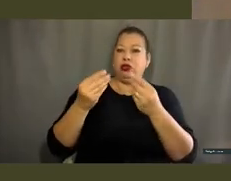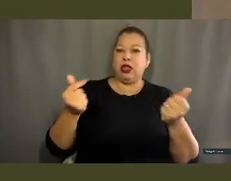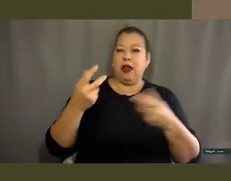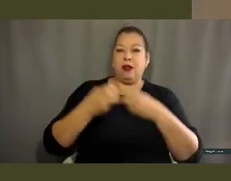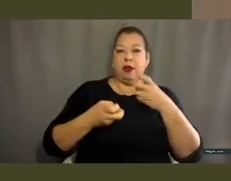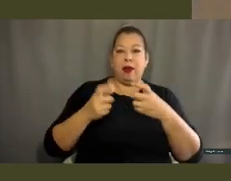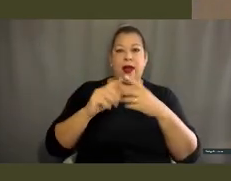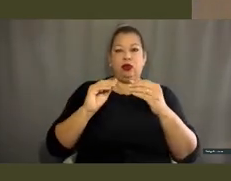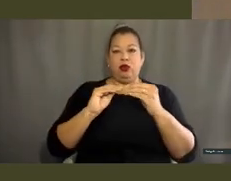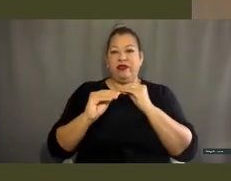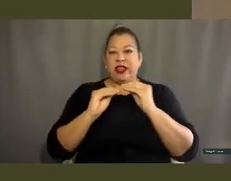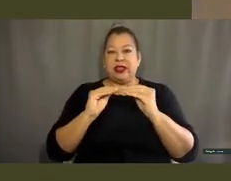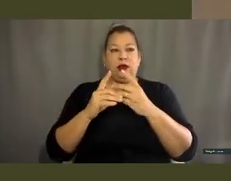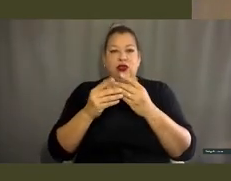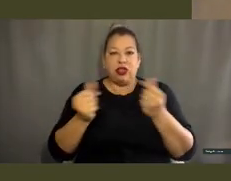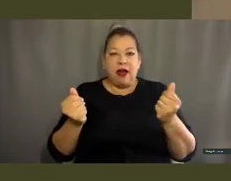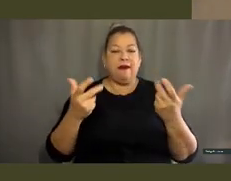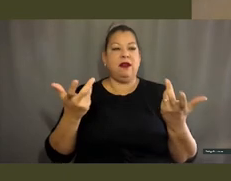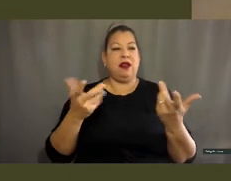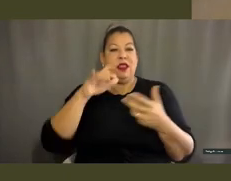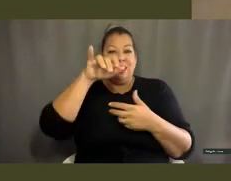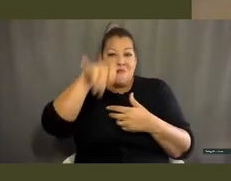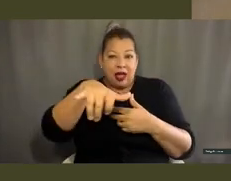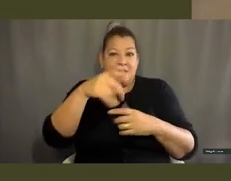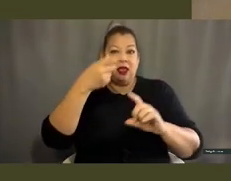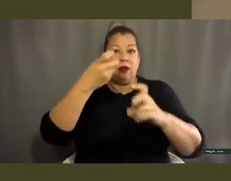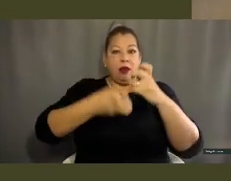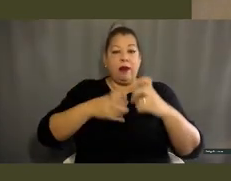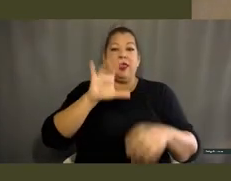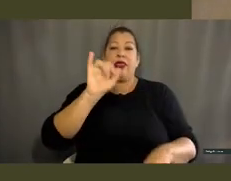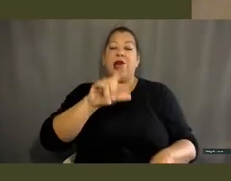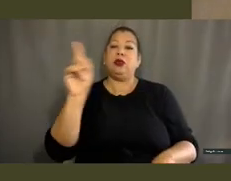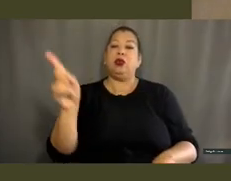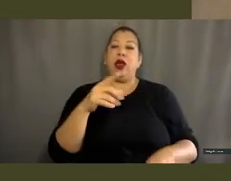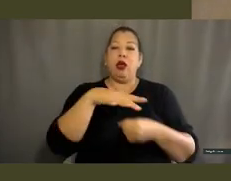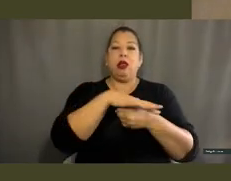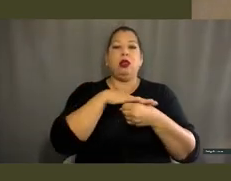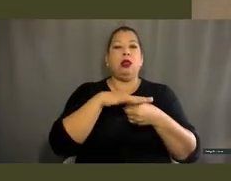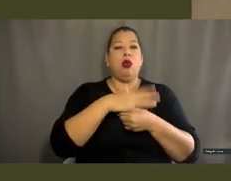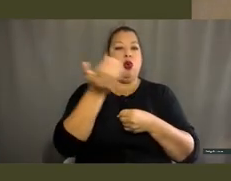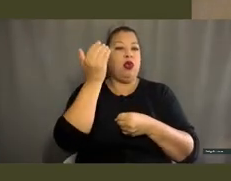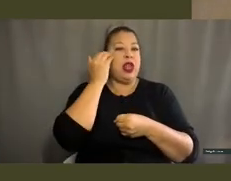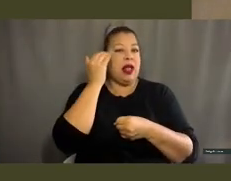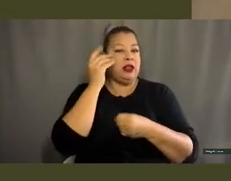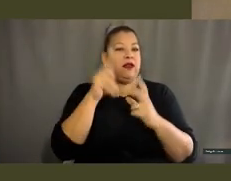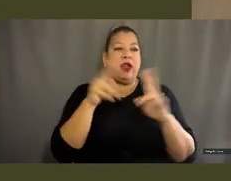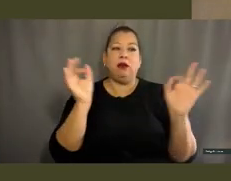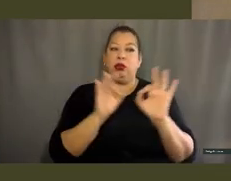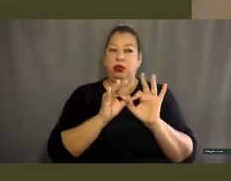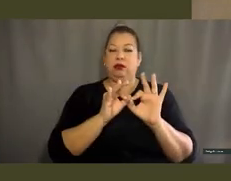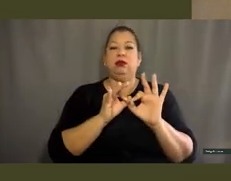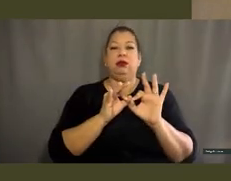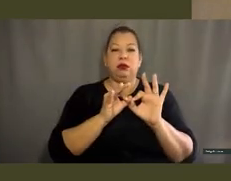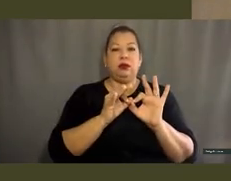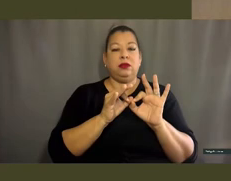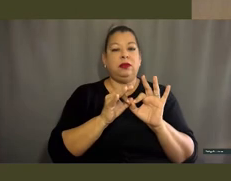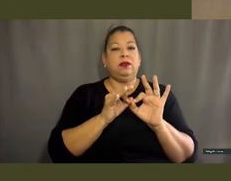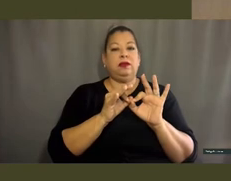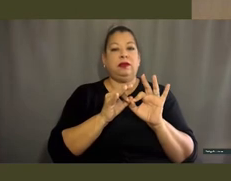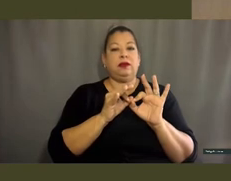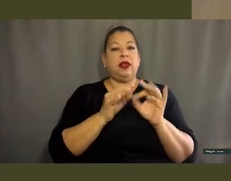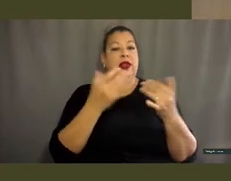And that is actually also where the Indigenous knowledge is also an important part of that conversation. And now